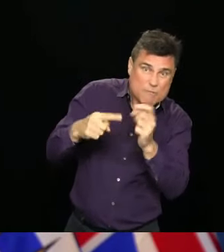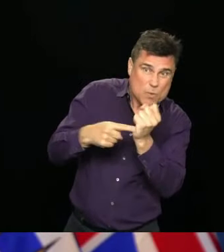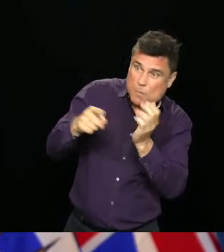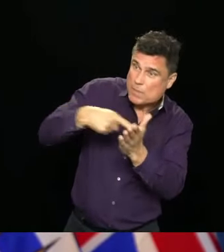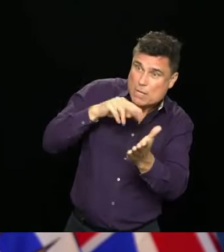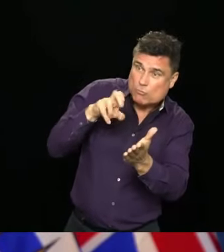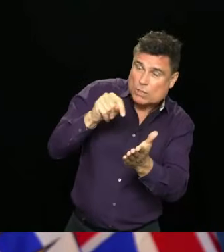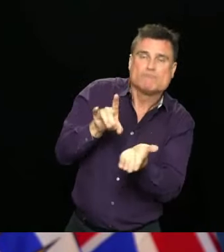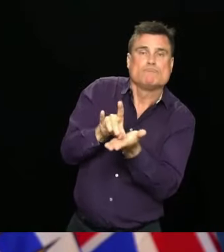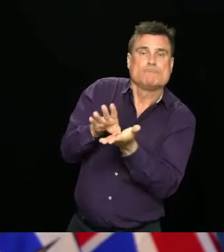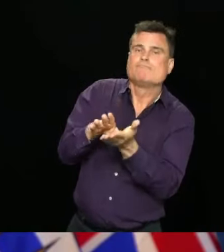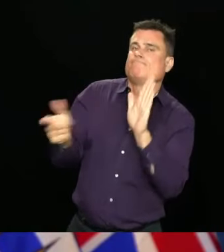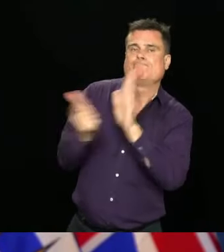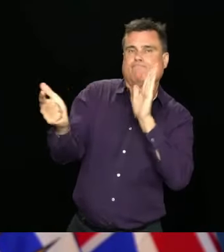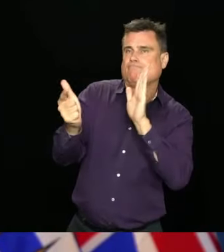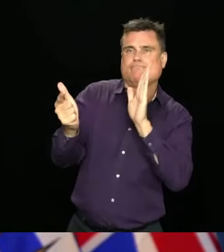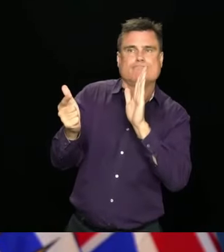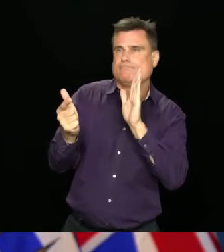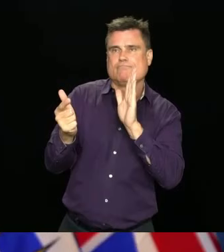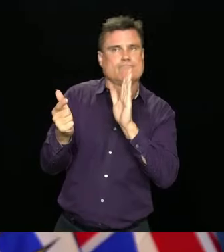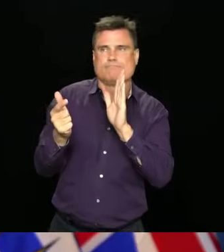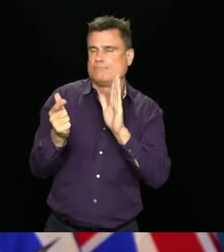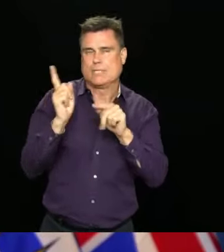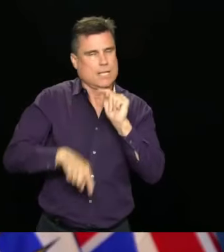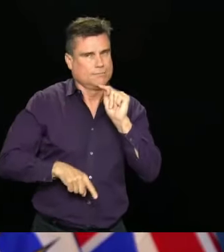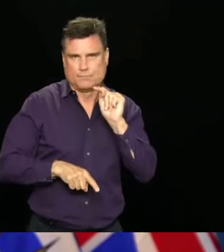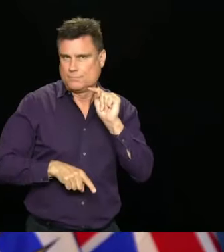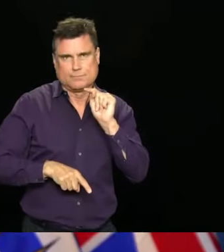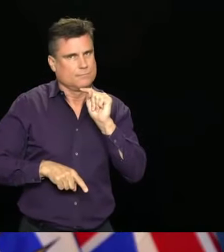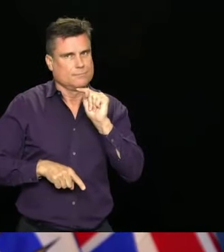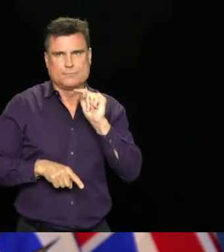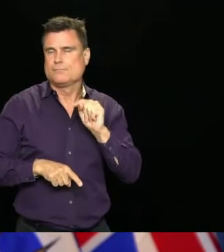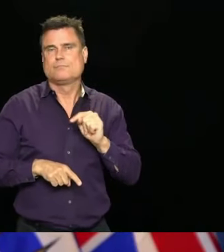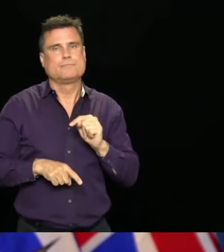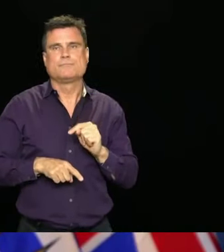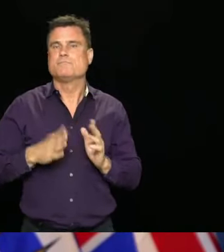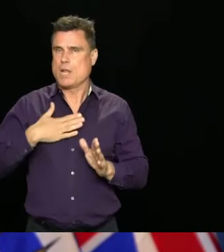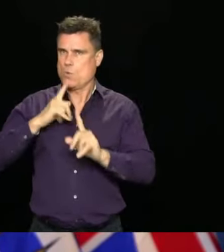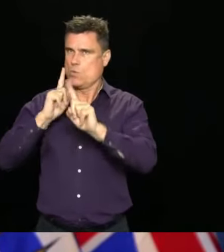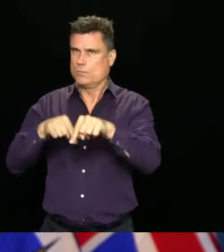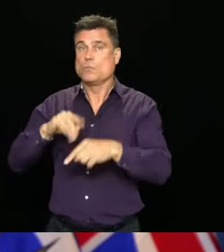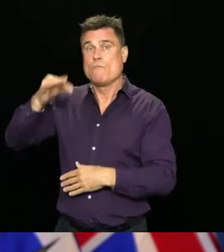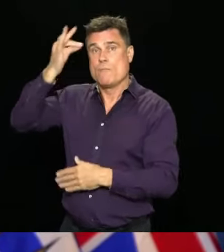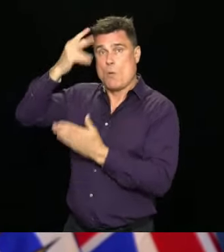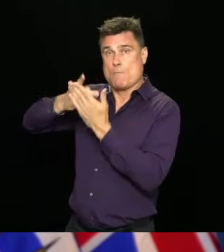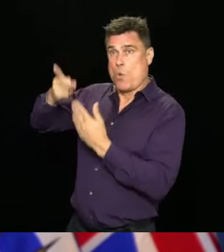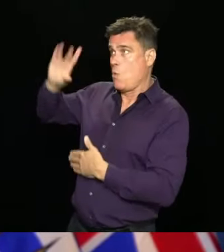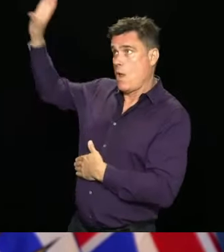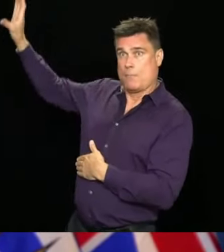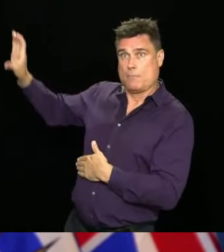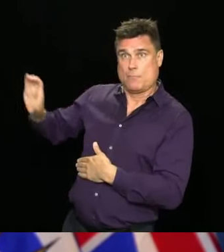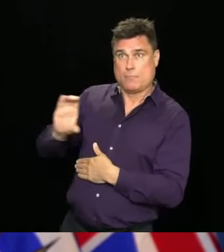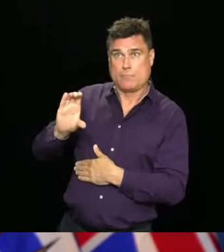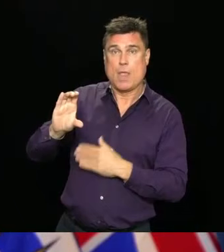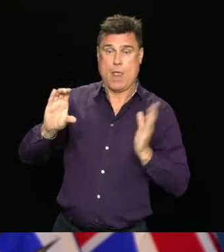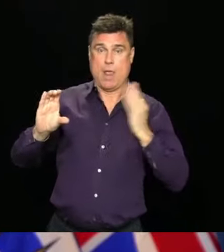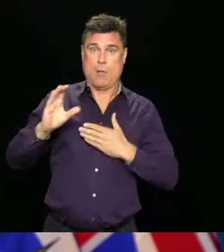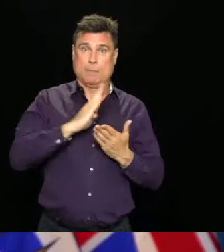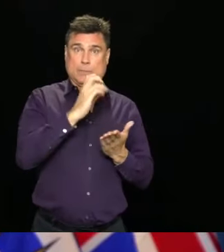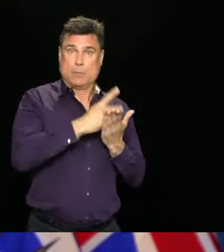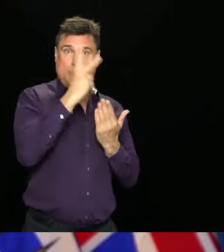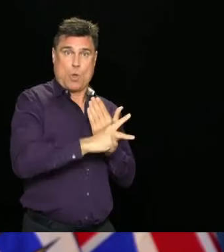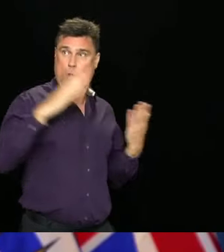businesses' goods and property. This emergency order will be in place while the federal program is in place. So that currently